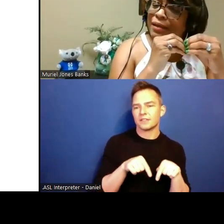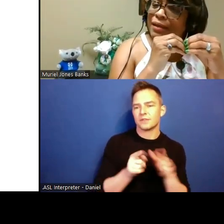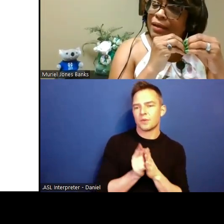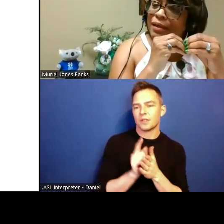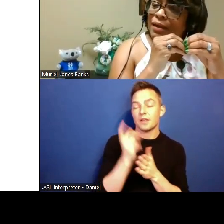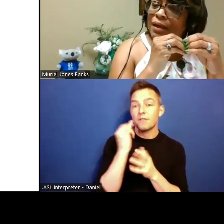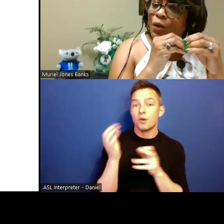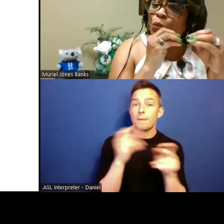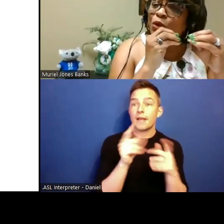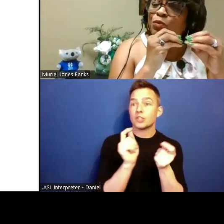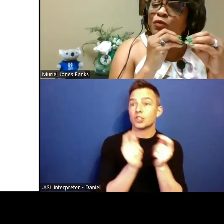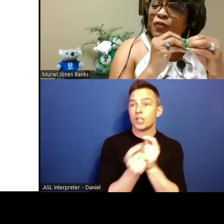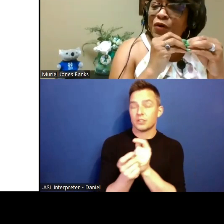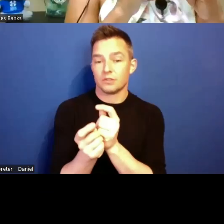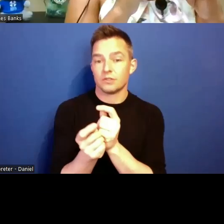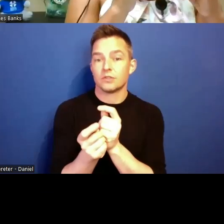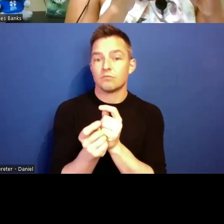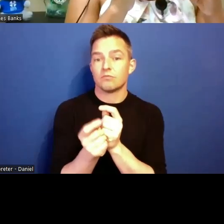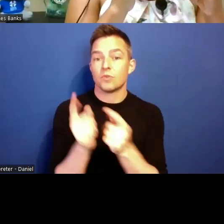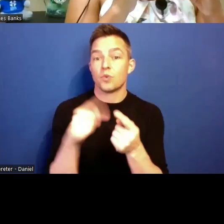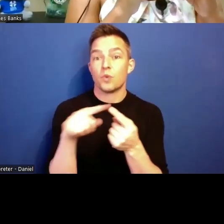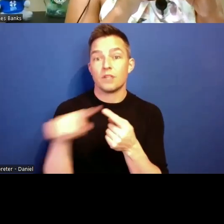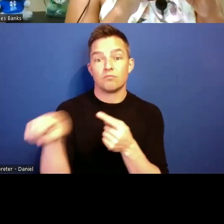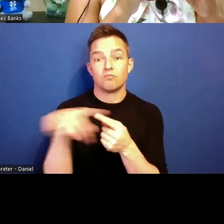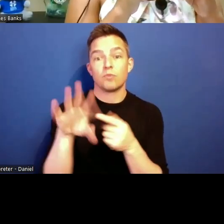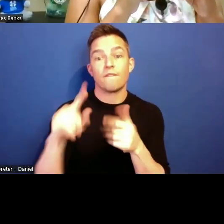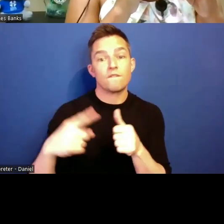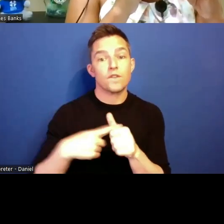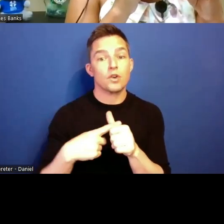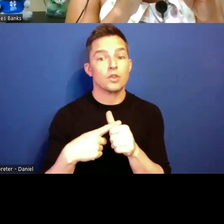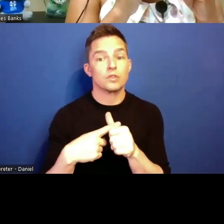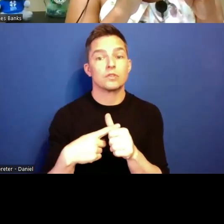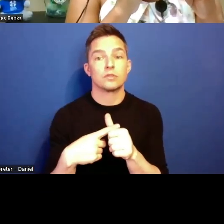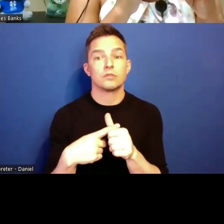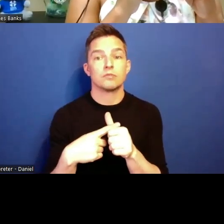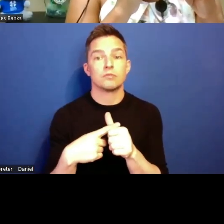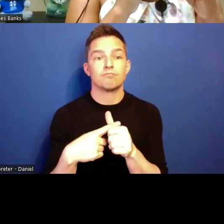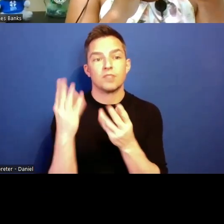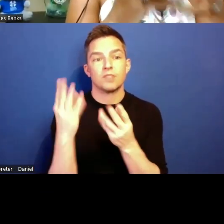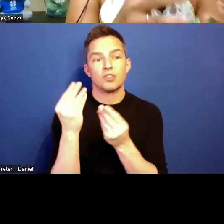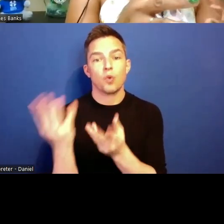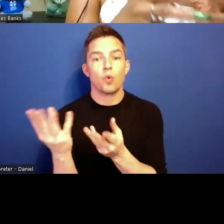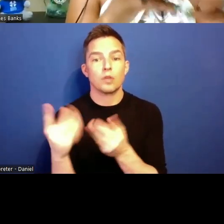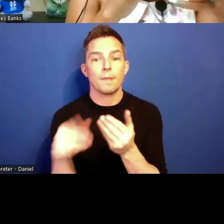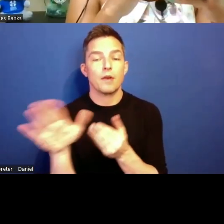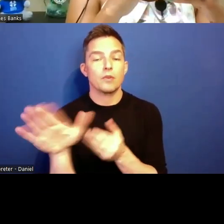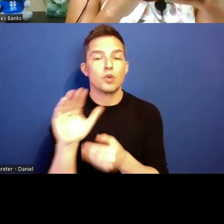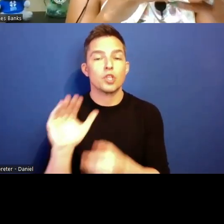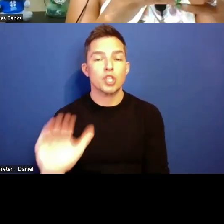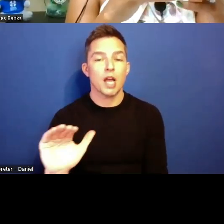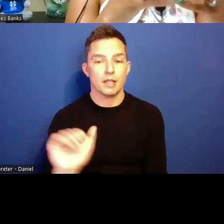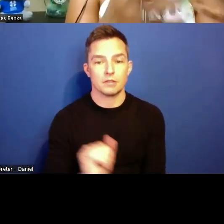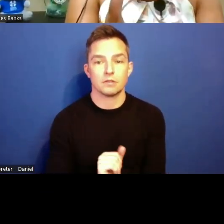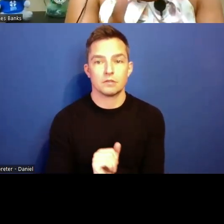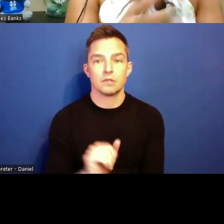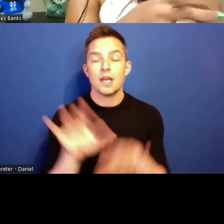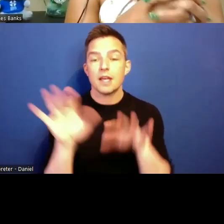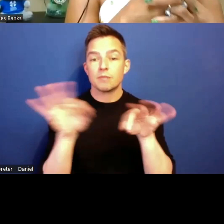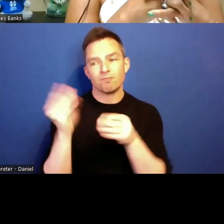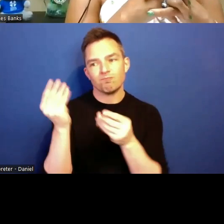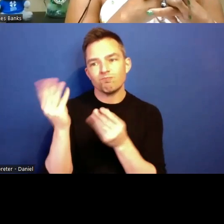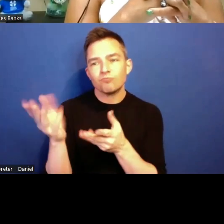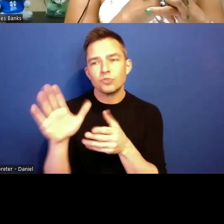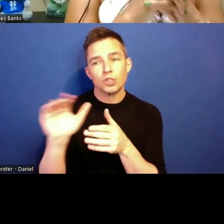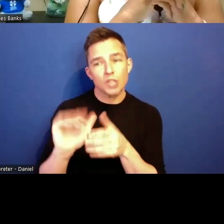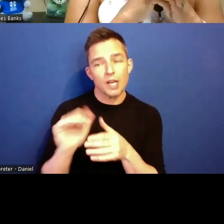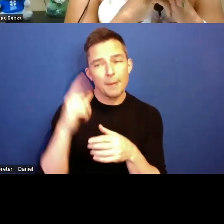think, when you were first told about your child, explained that your child had a